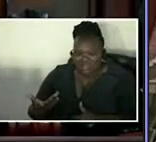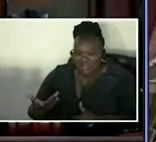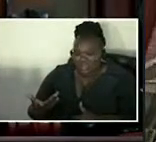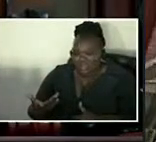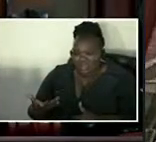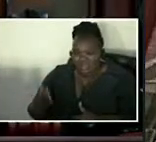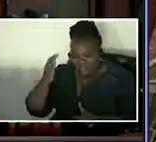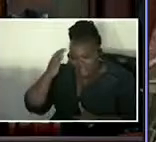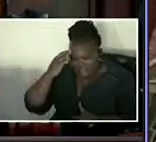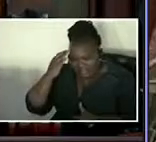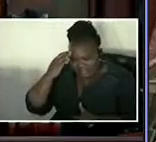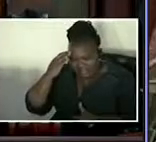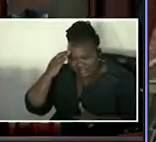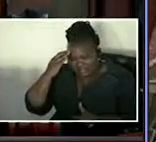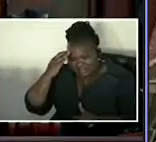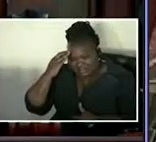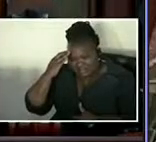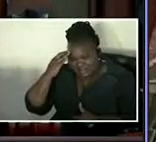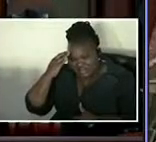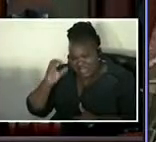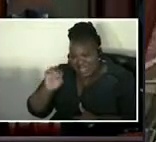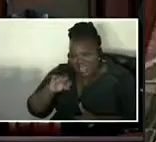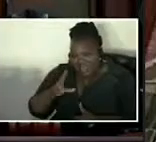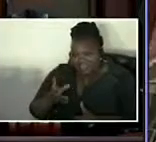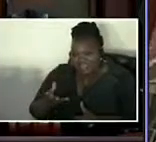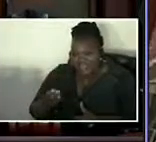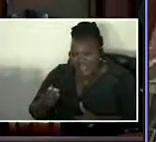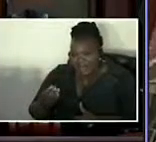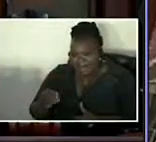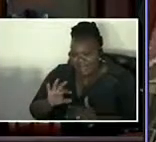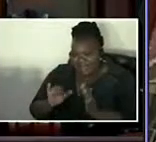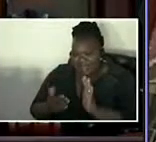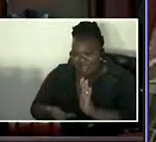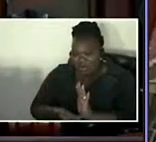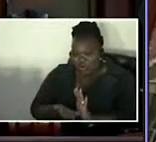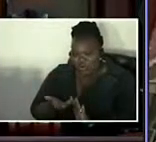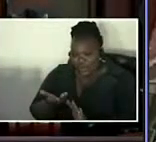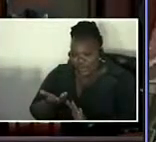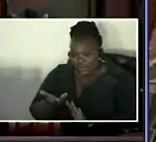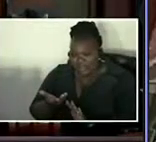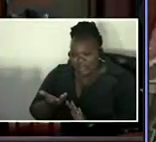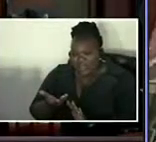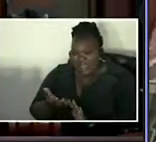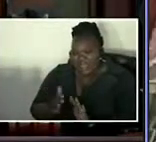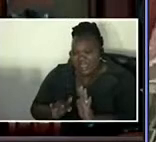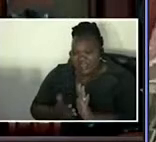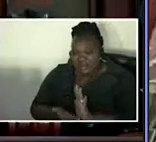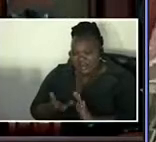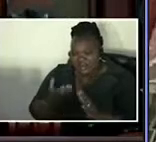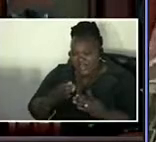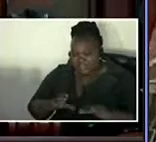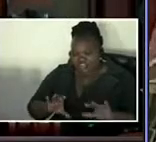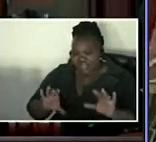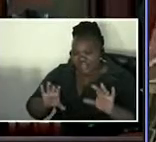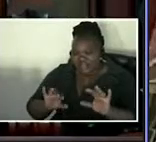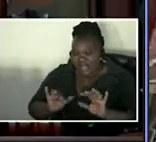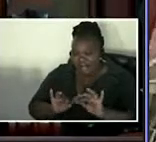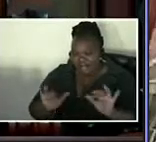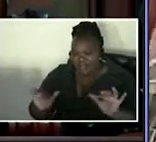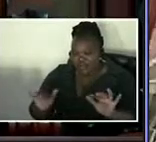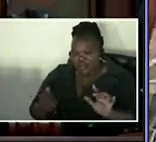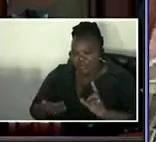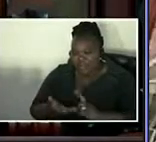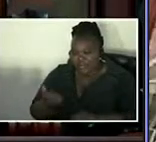that if the number increase it also increases the chance of people getting proper